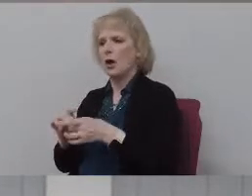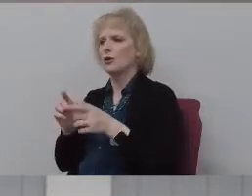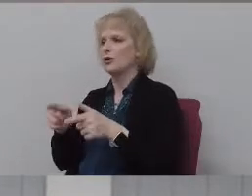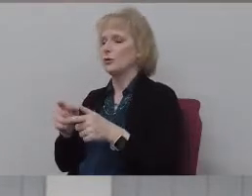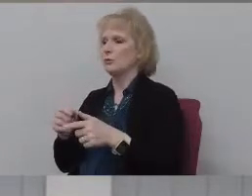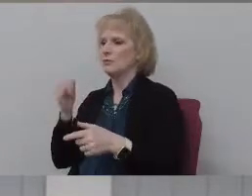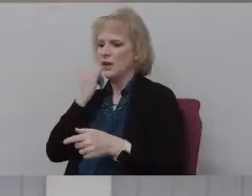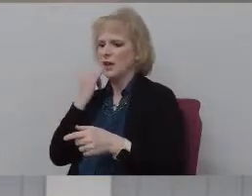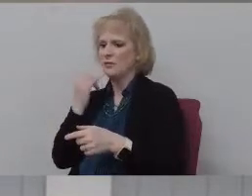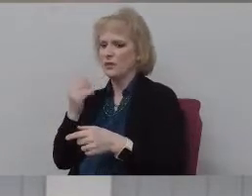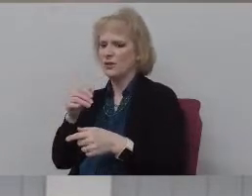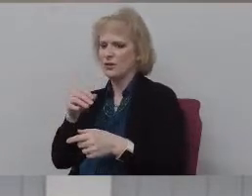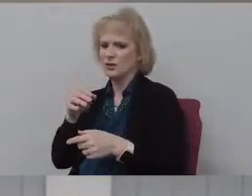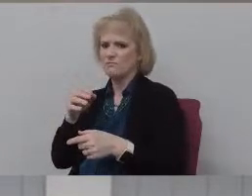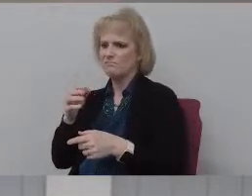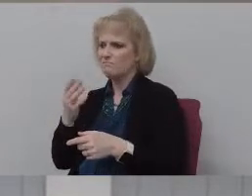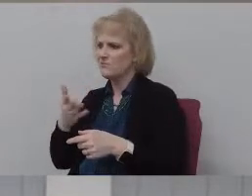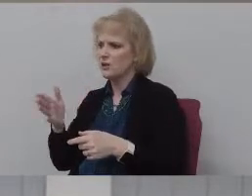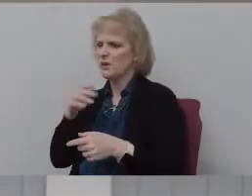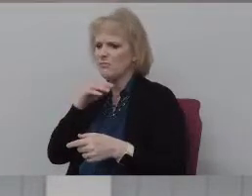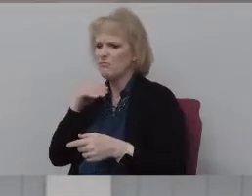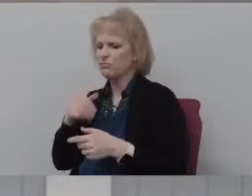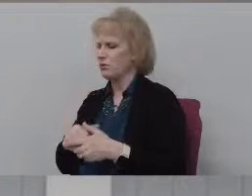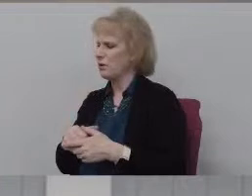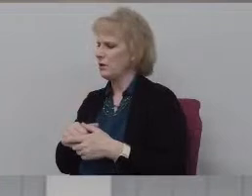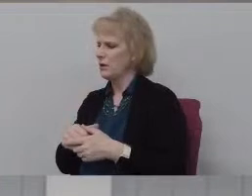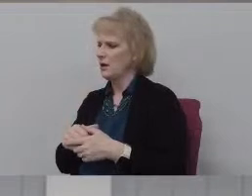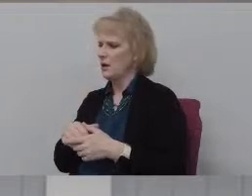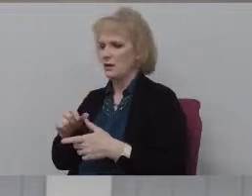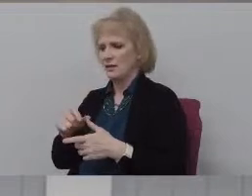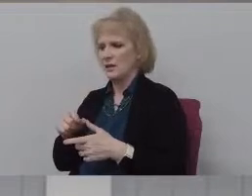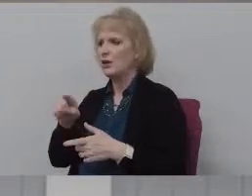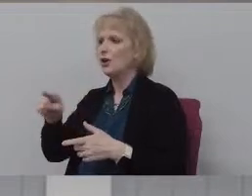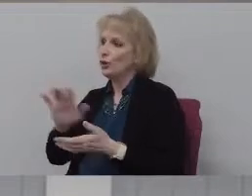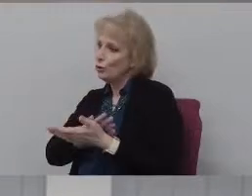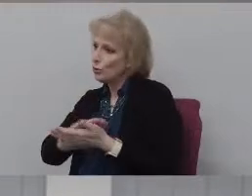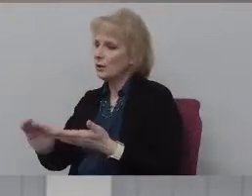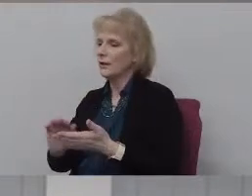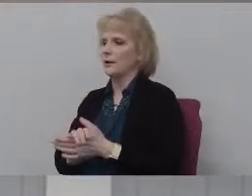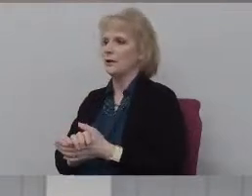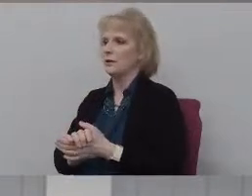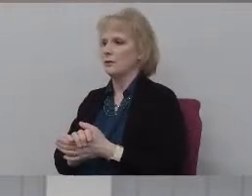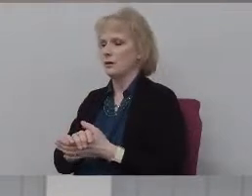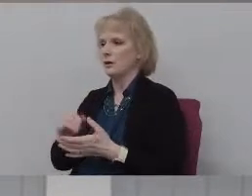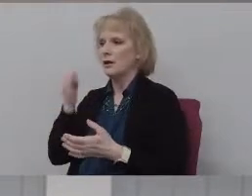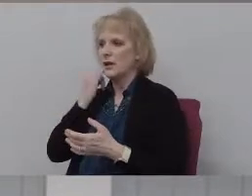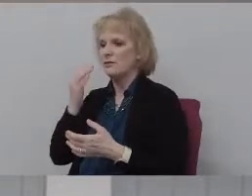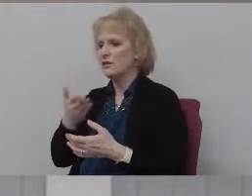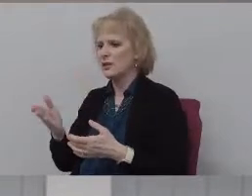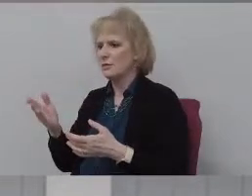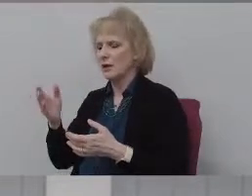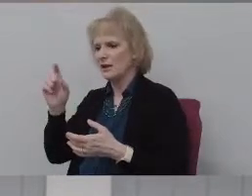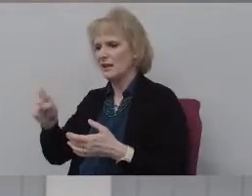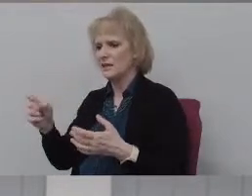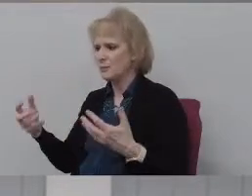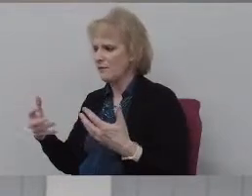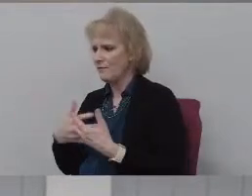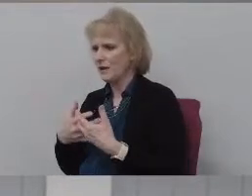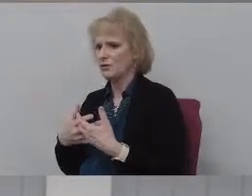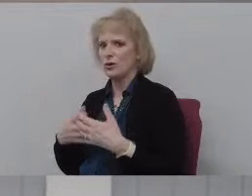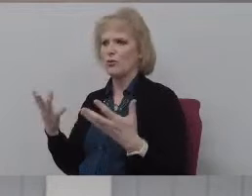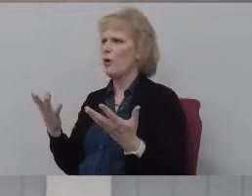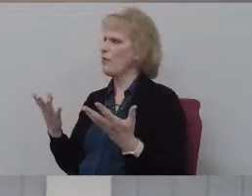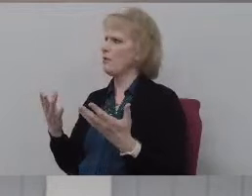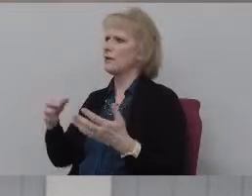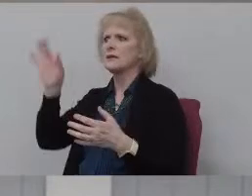not cleaned up, rather than looking for someone else to clean it up, because it belongs to you. If there's something that needs to be fixed, rather